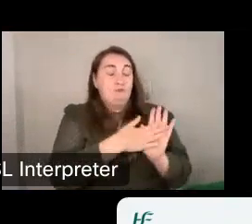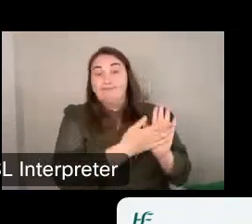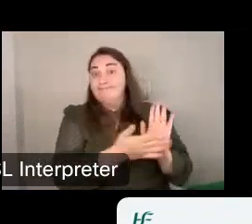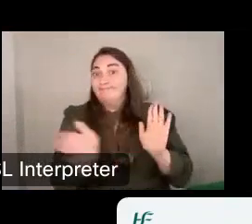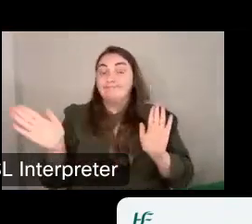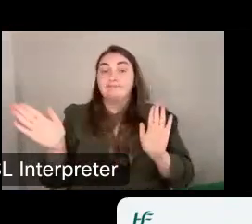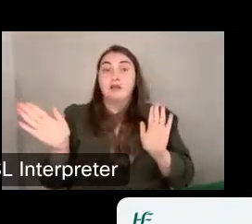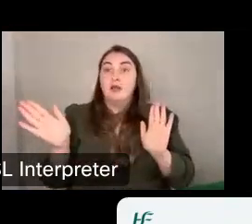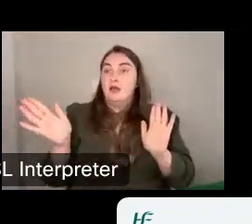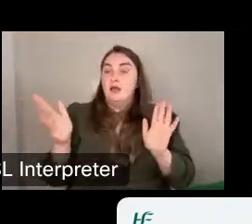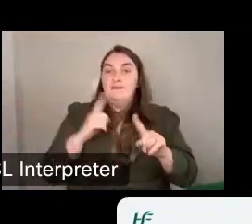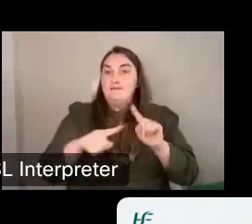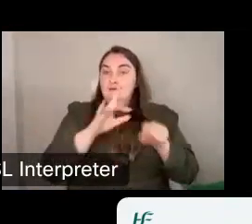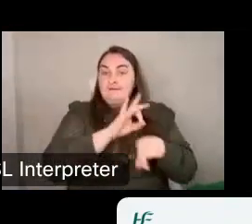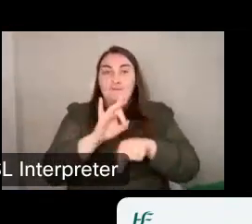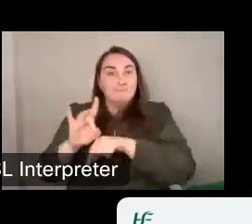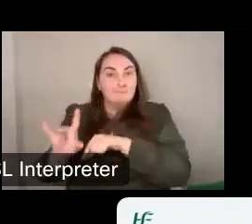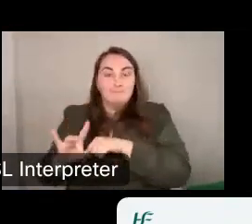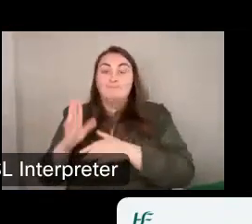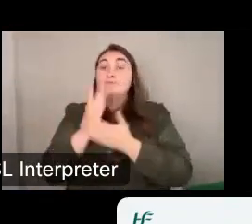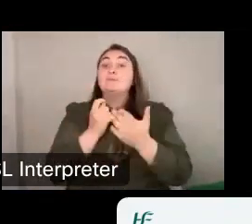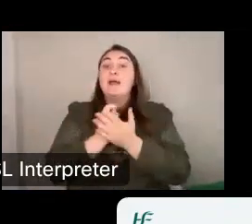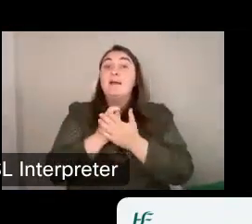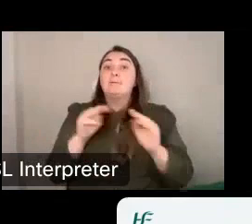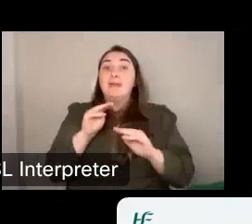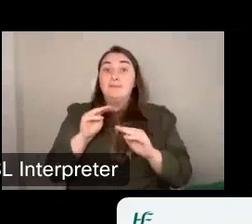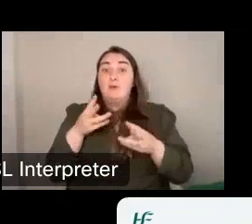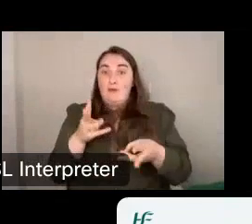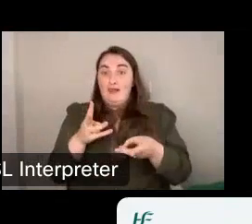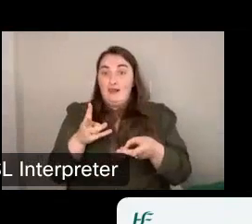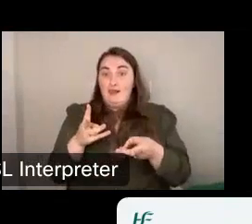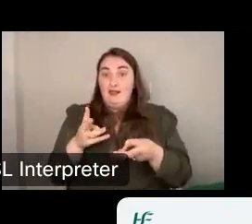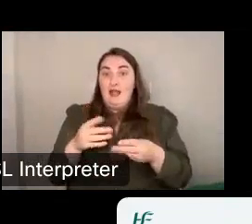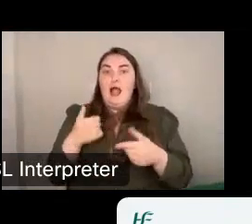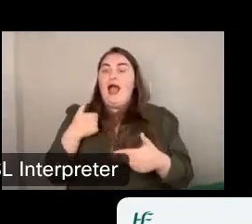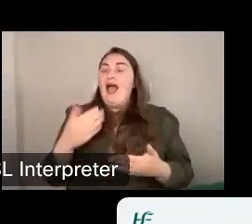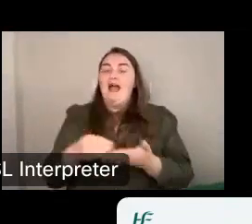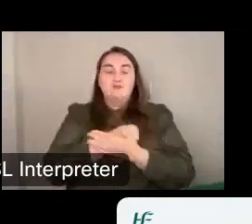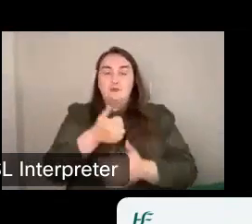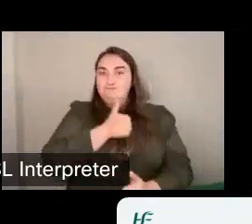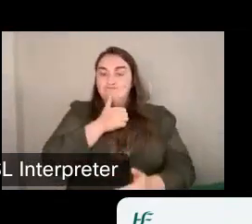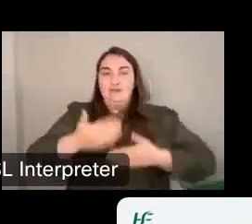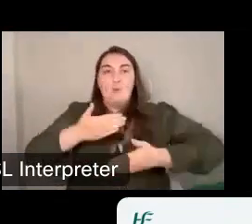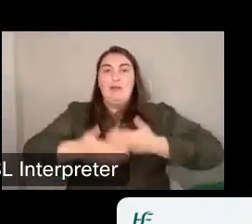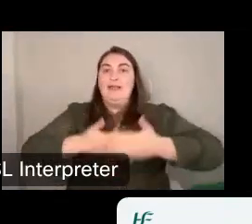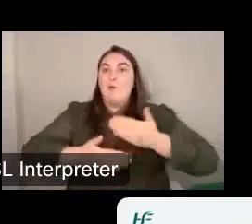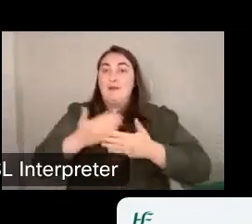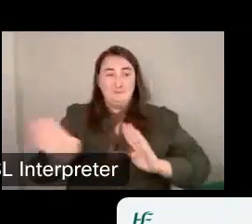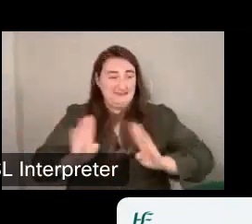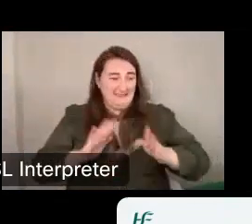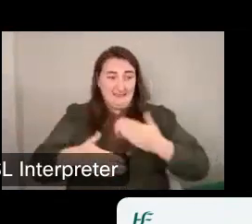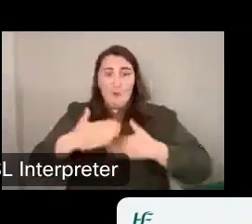or spectrum. And very often, you know, people will be like, look, I need to keep going. It's busy, or I think